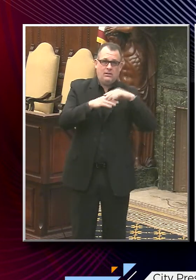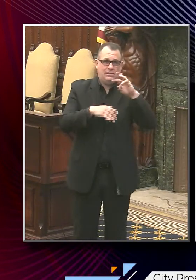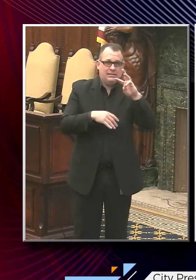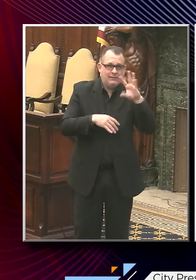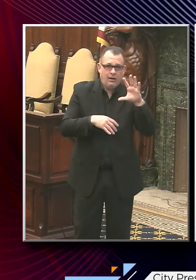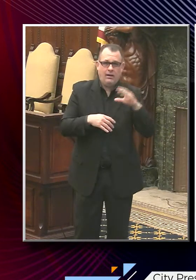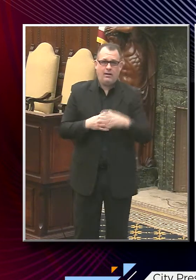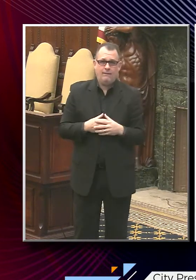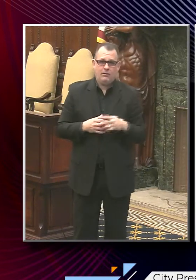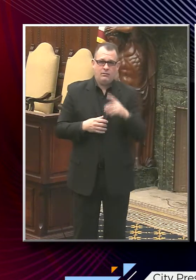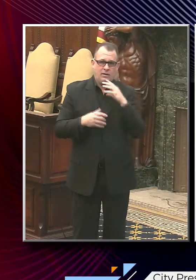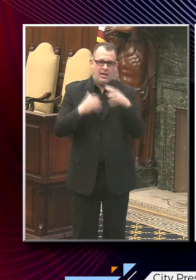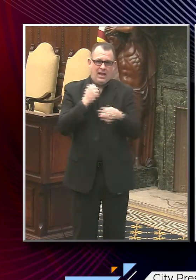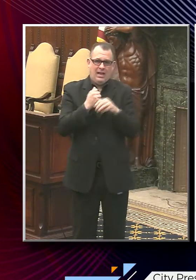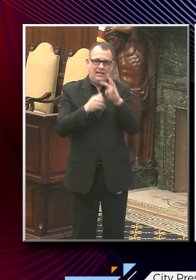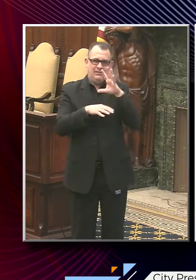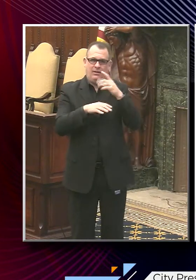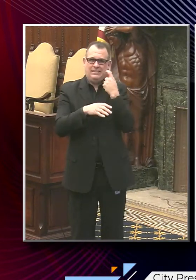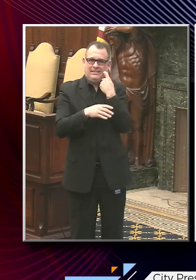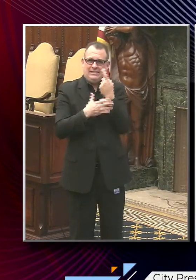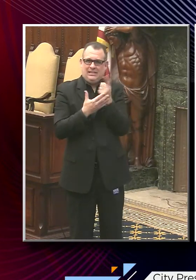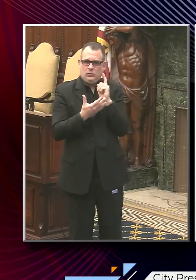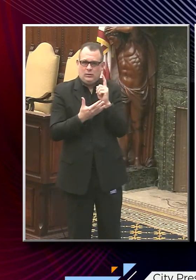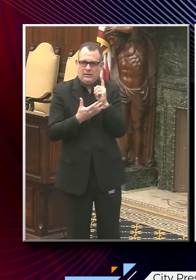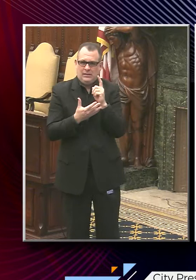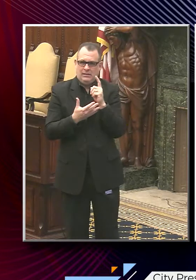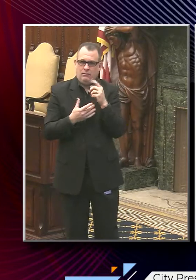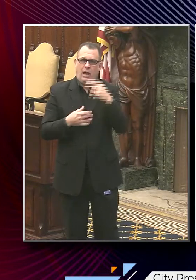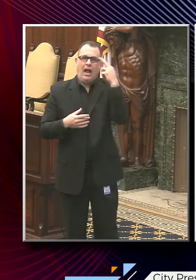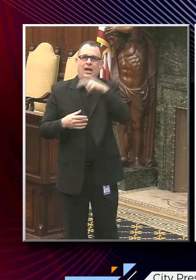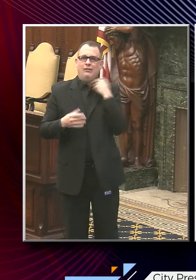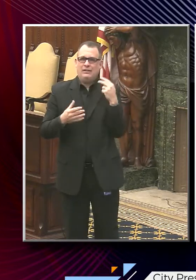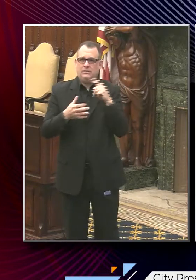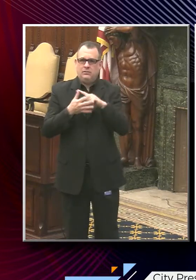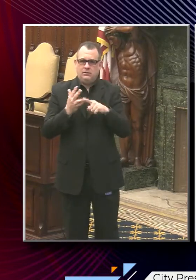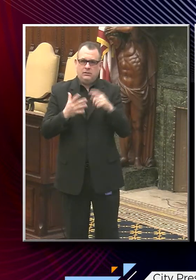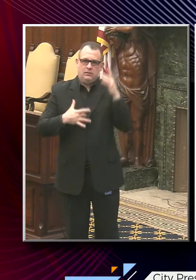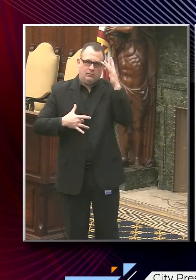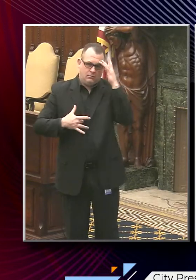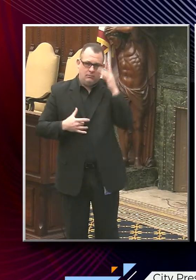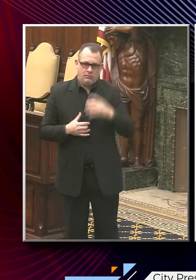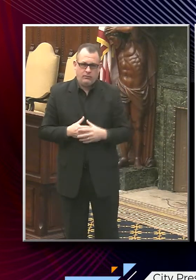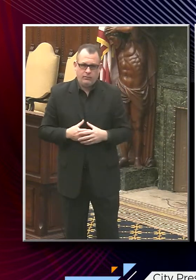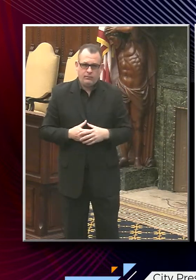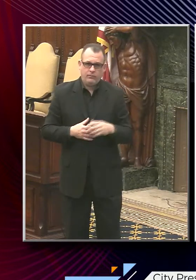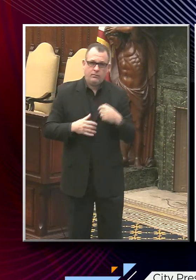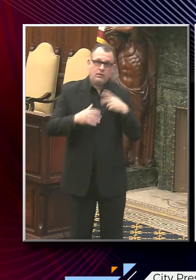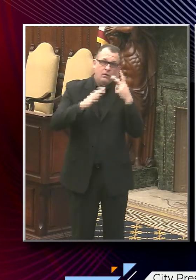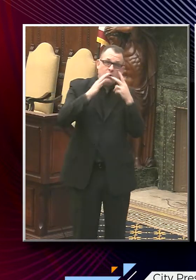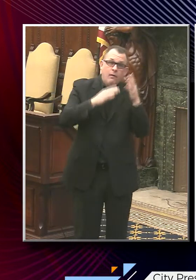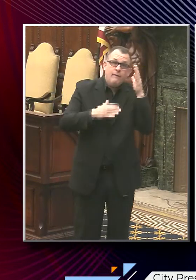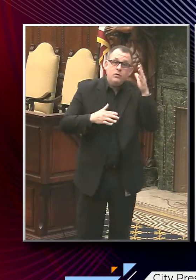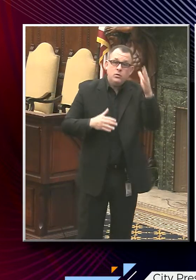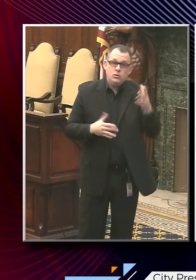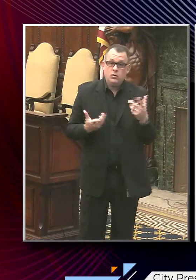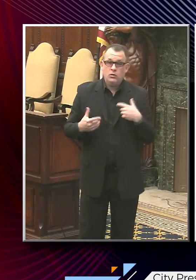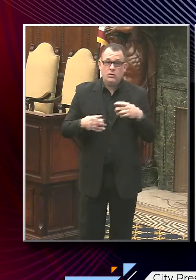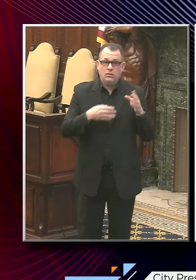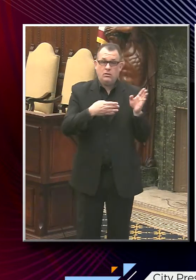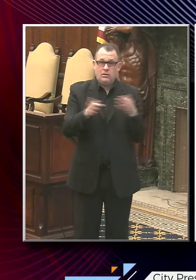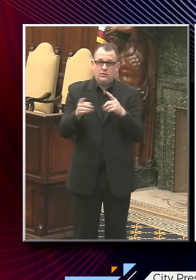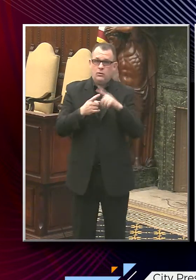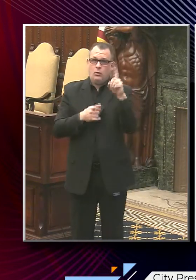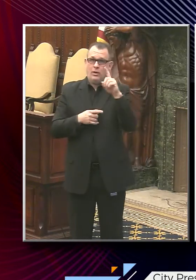week, and people who have high-risk medical conditions. Now, looking off in the future, we can say that we will move to phase